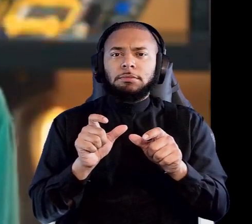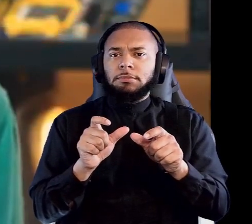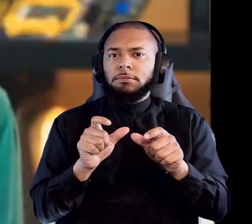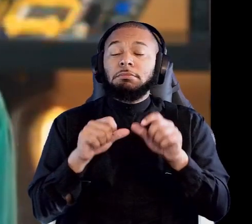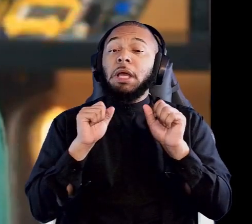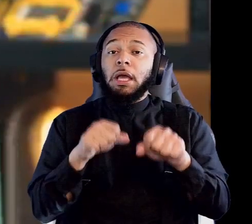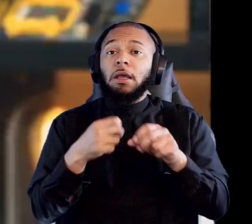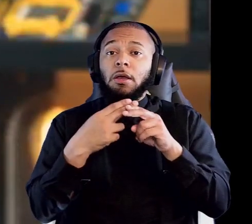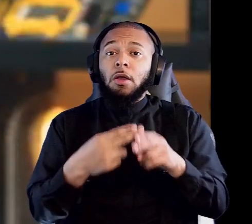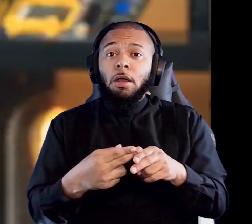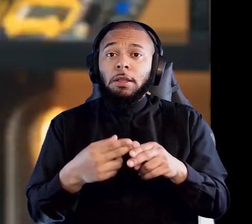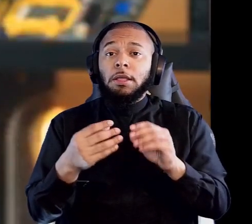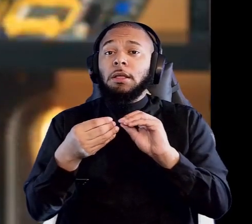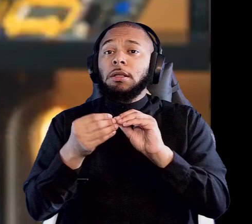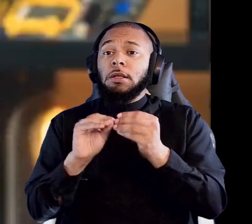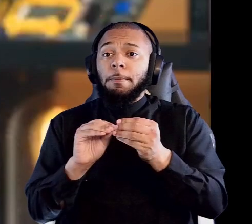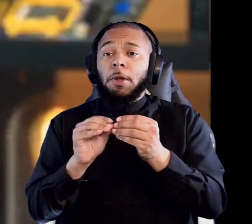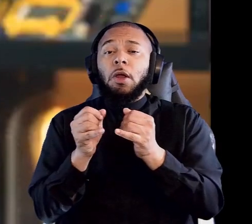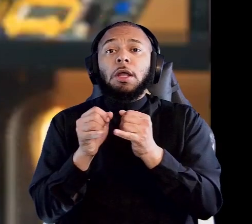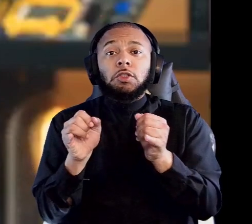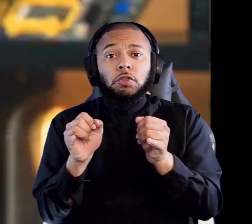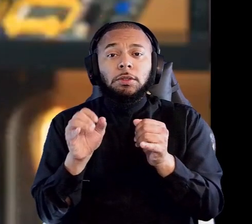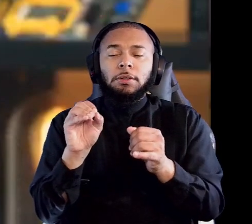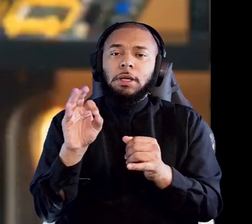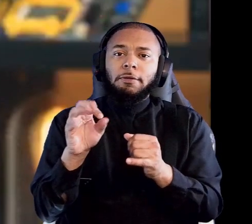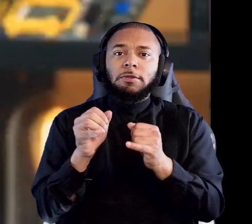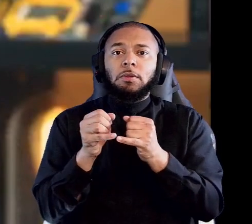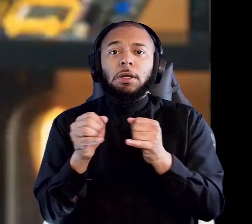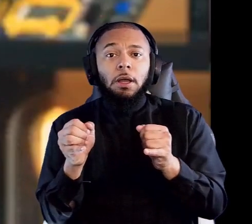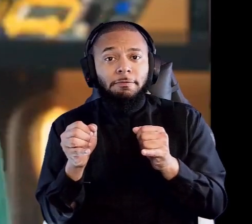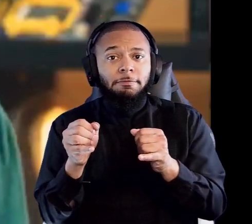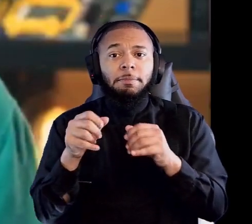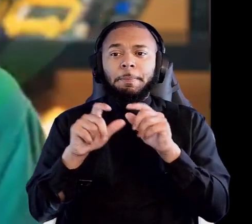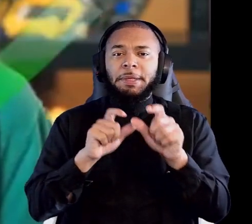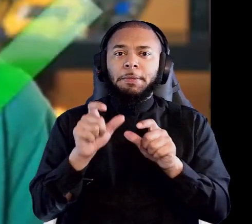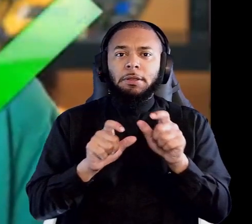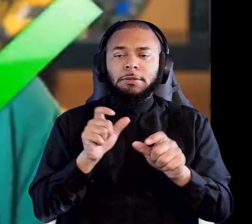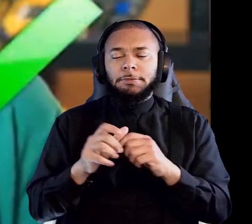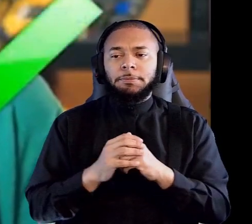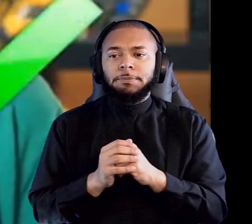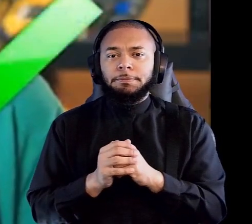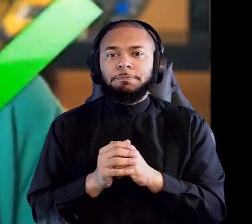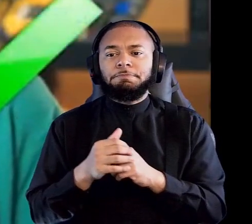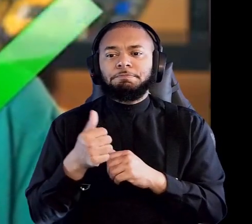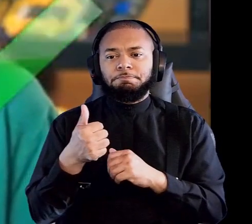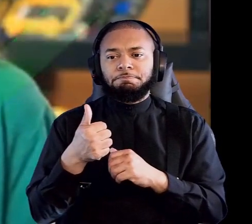it number underscore of underscore people.